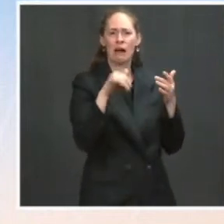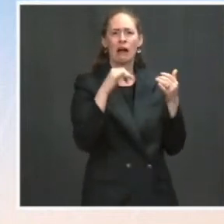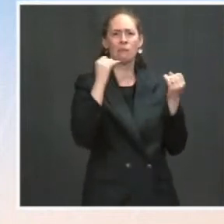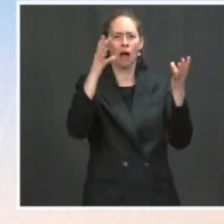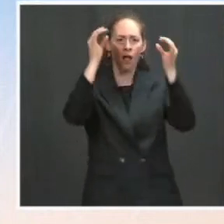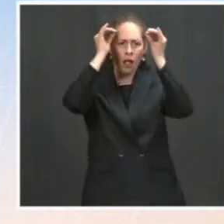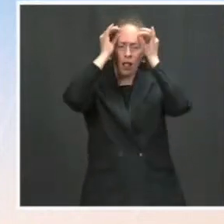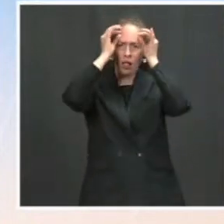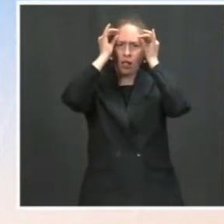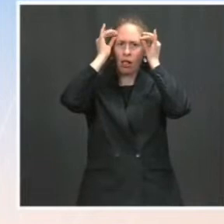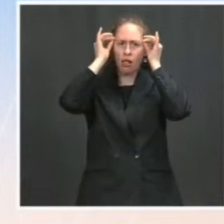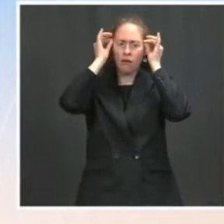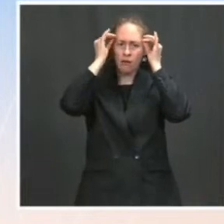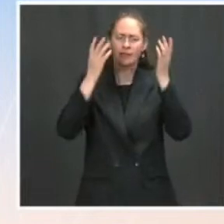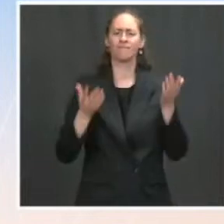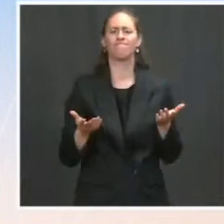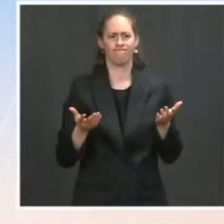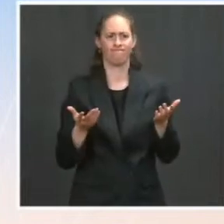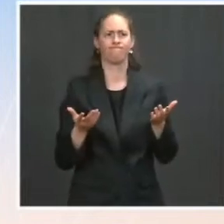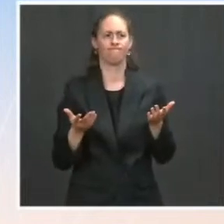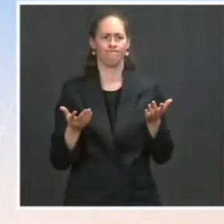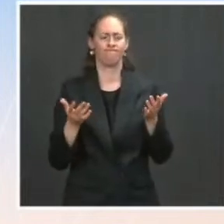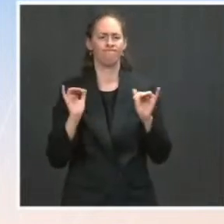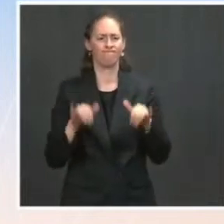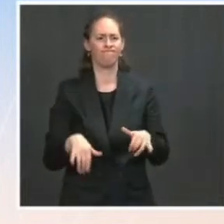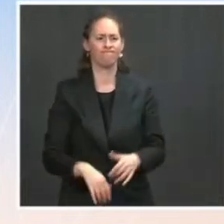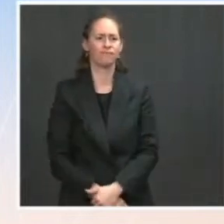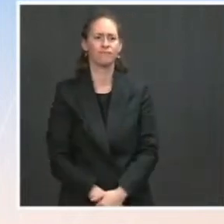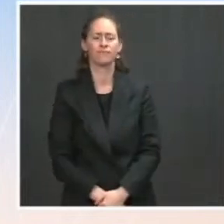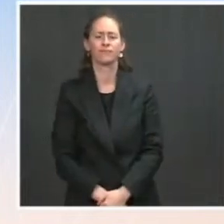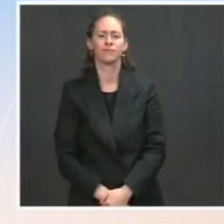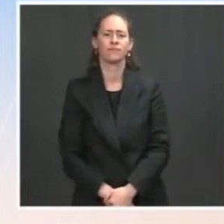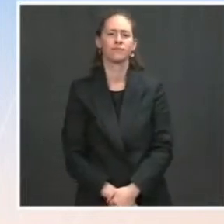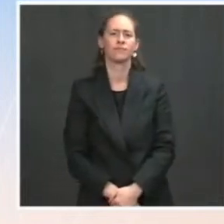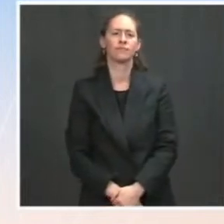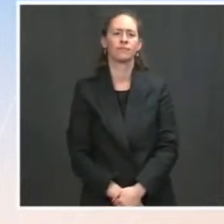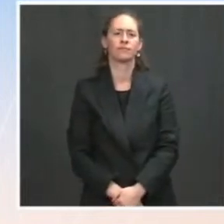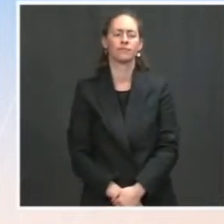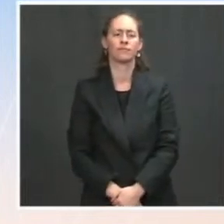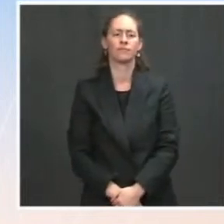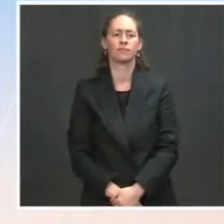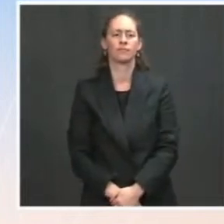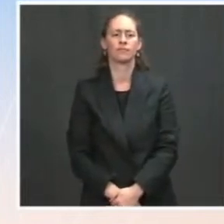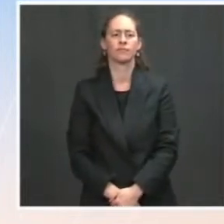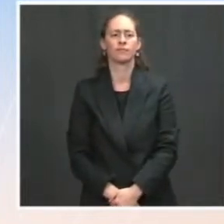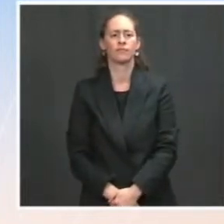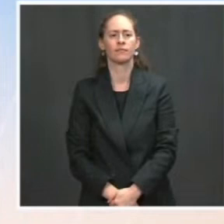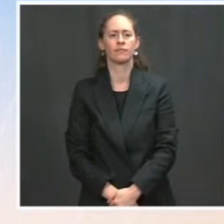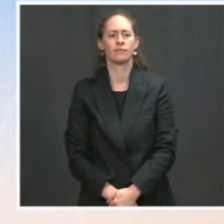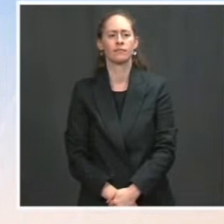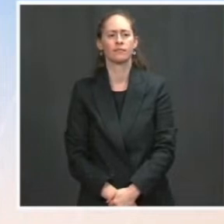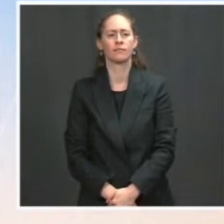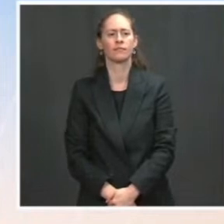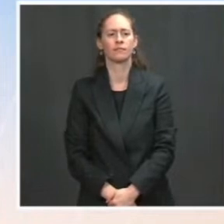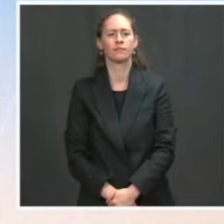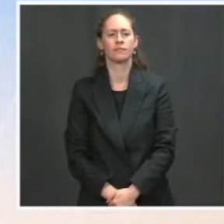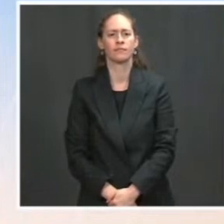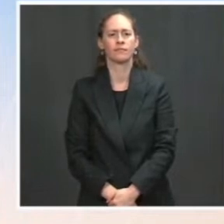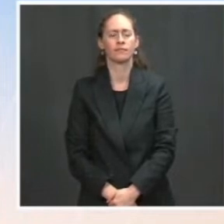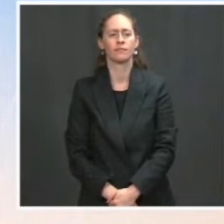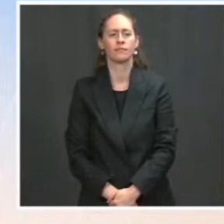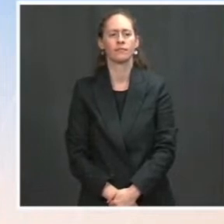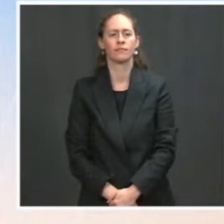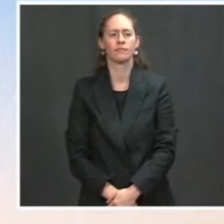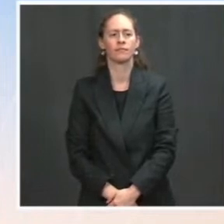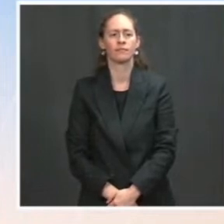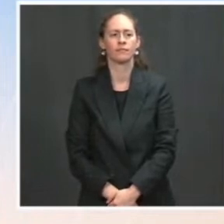examples and reasons I just provided. Go ahead, Josh. You mentioned that you're monitoring inflation and that with the jobs report you expected sort of,